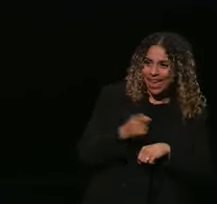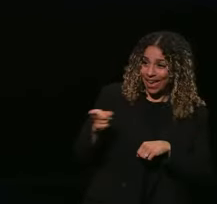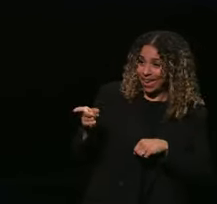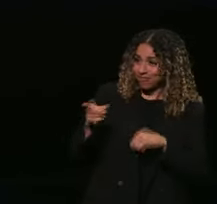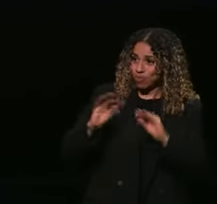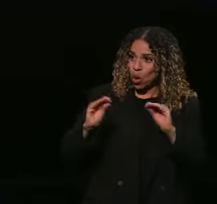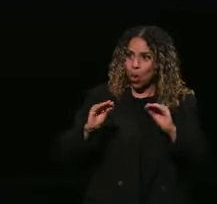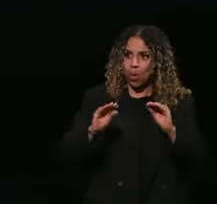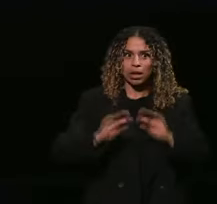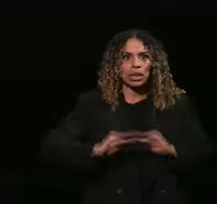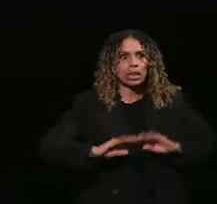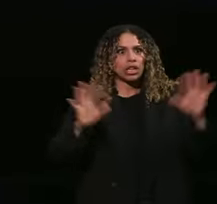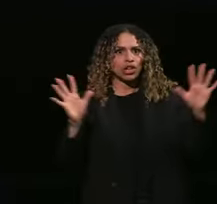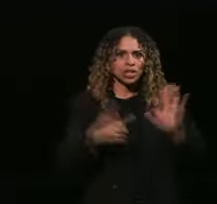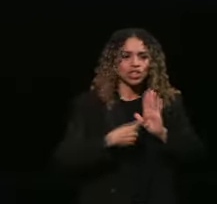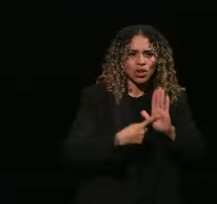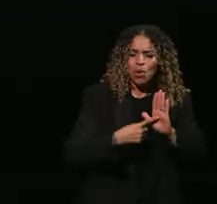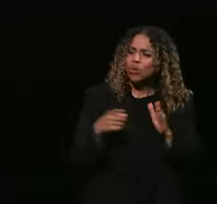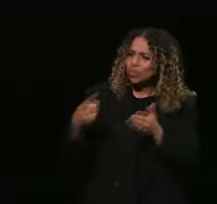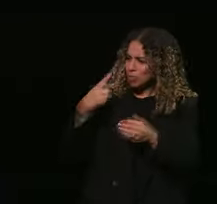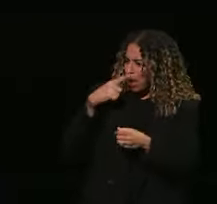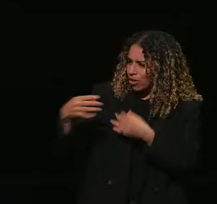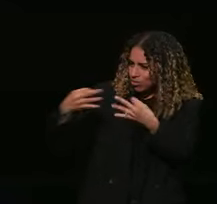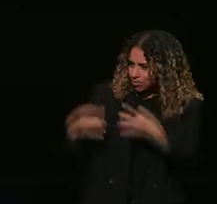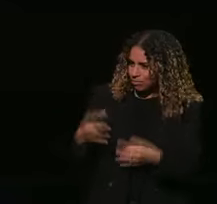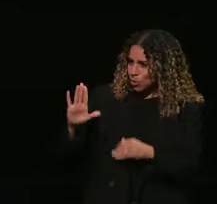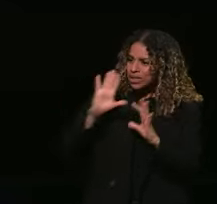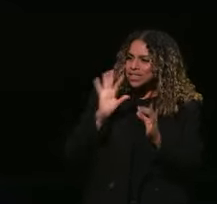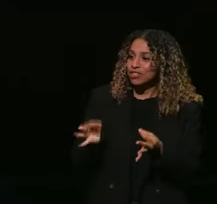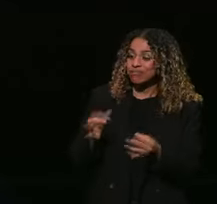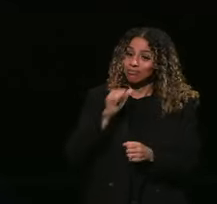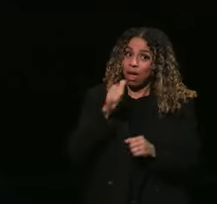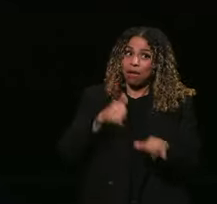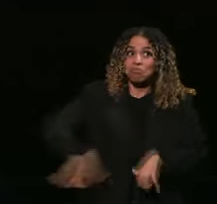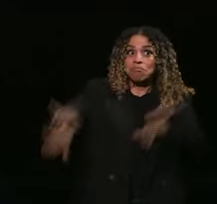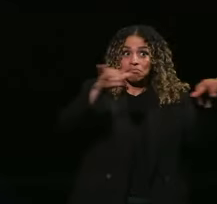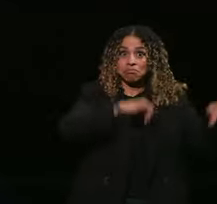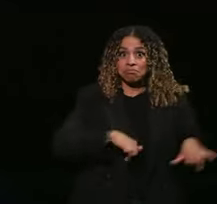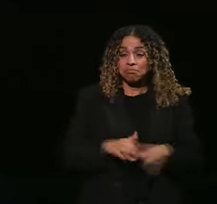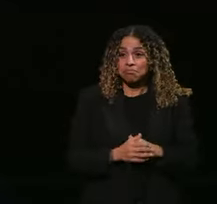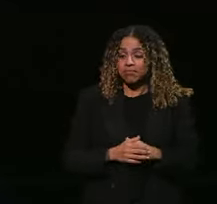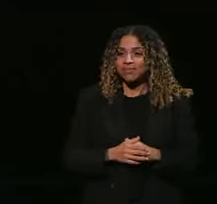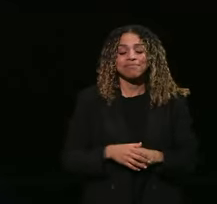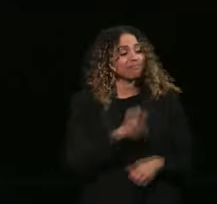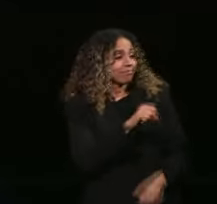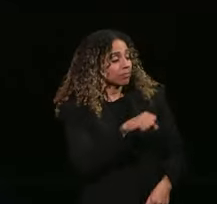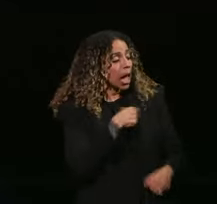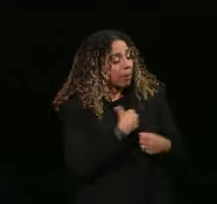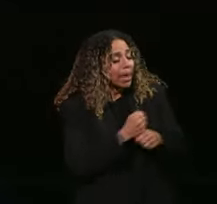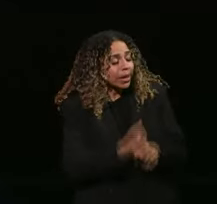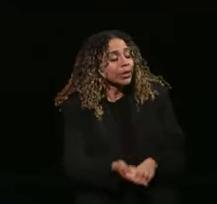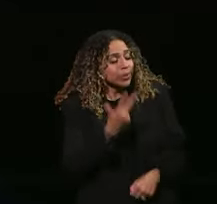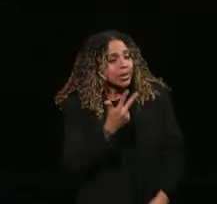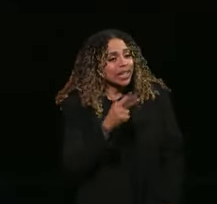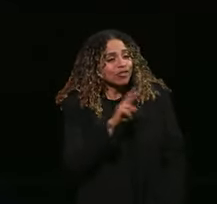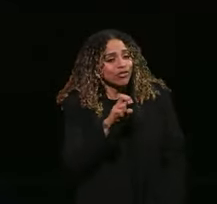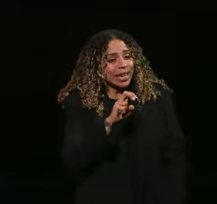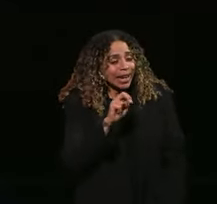Because it's not one that every filmmaker would make. Yeah, as I told you, I hate reenactment, so...